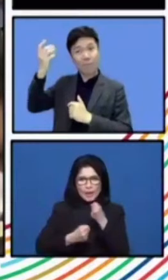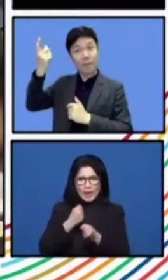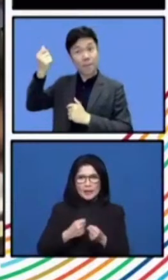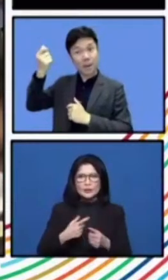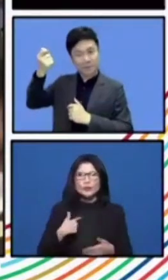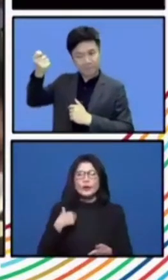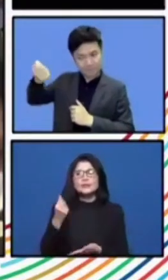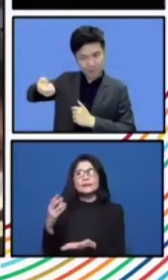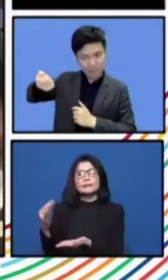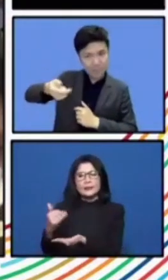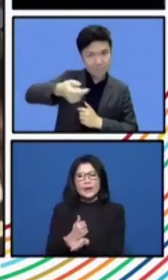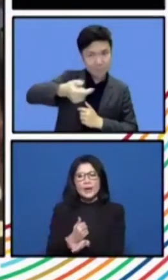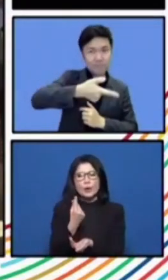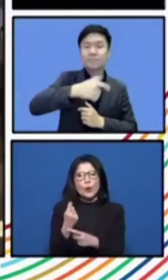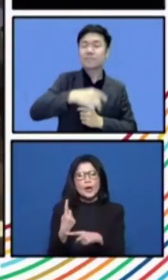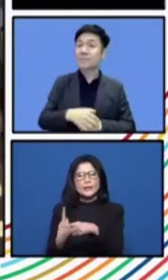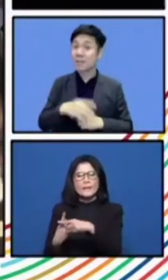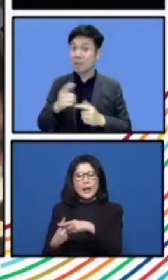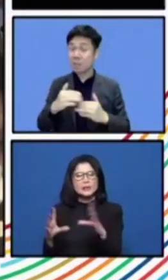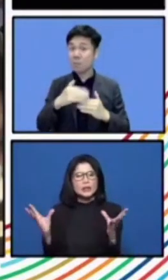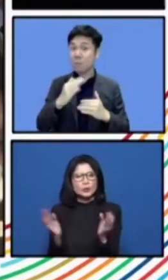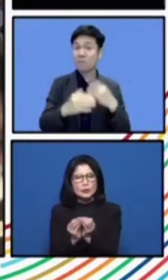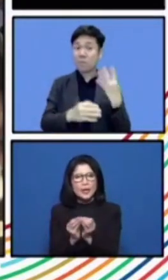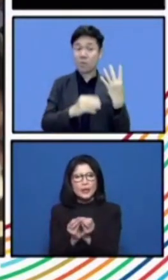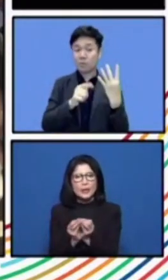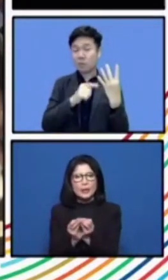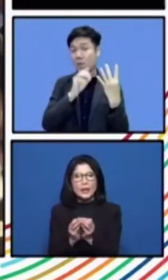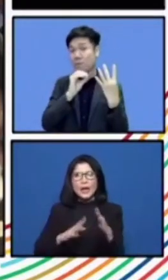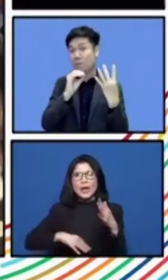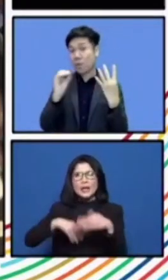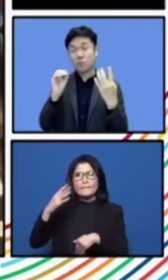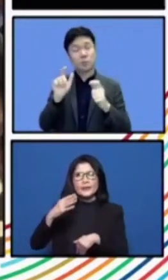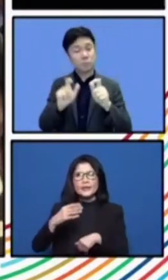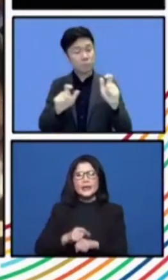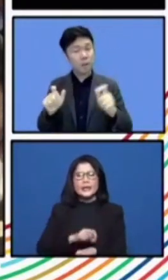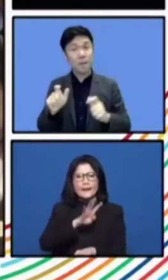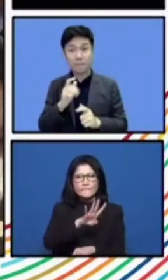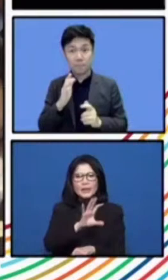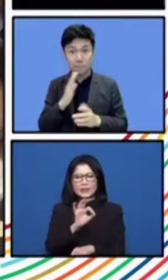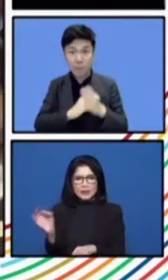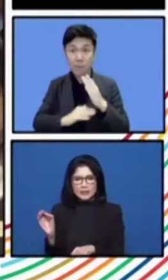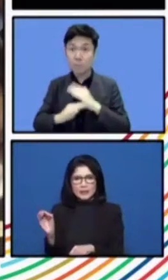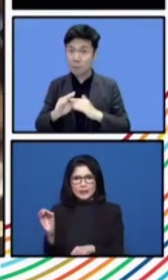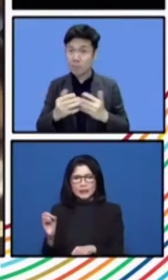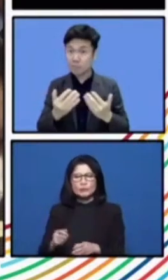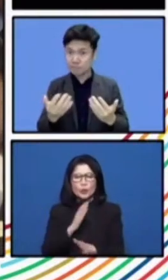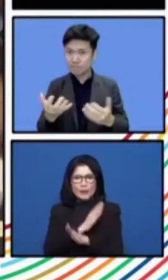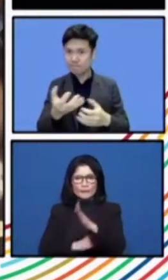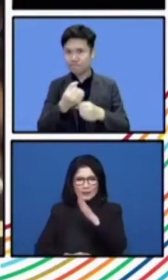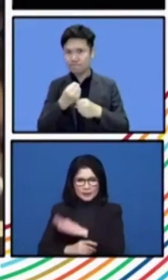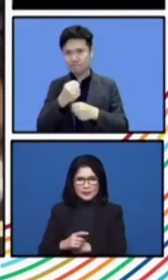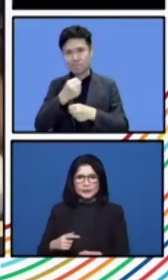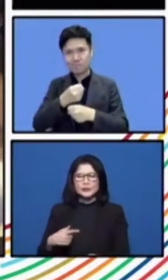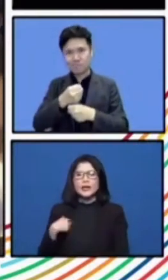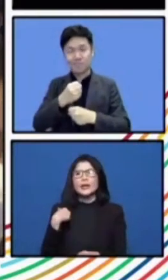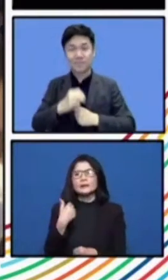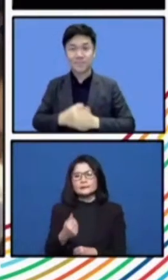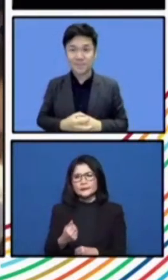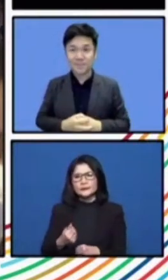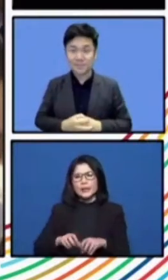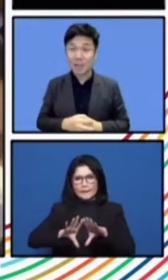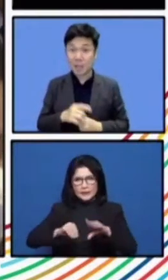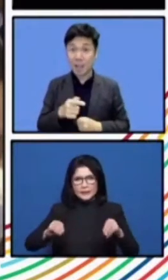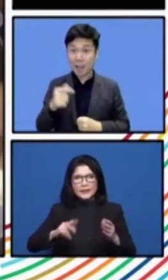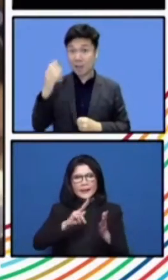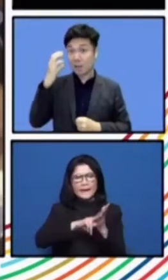4 000 pwds have secured jobs through these platforms the government has also empowered pwds